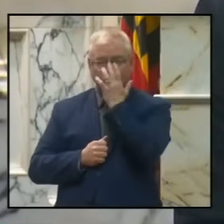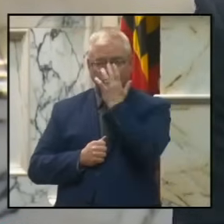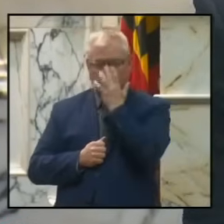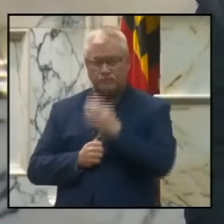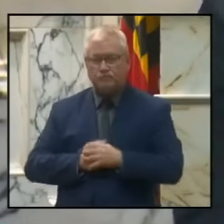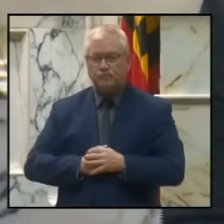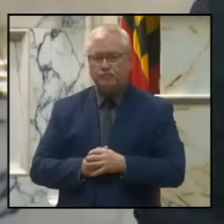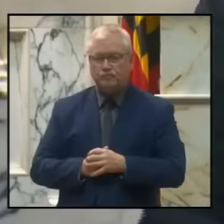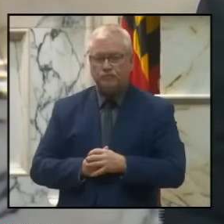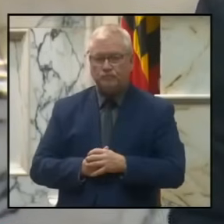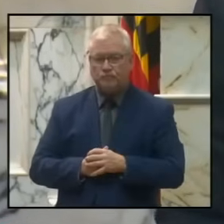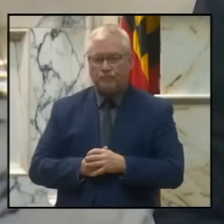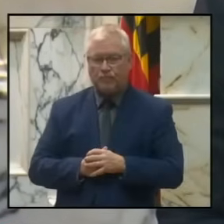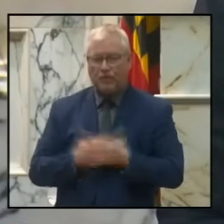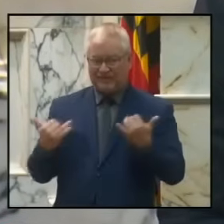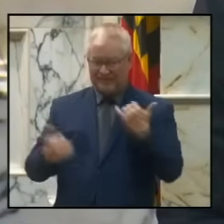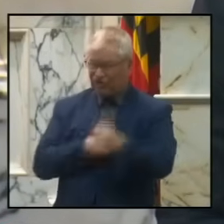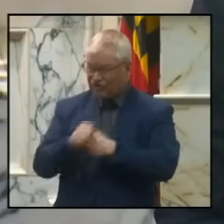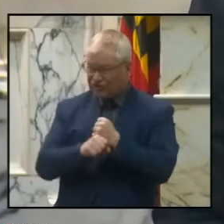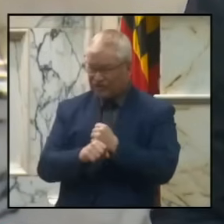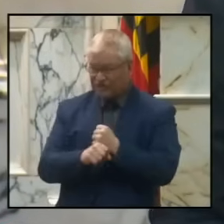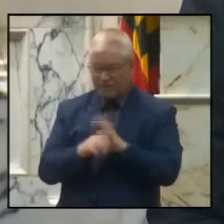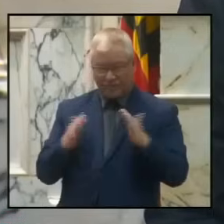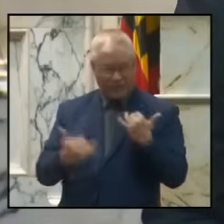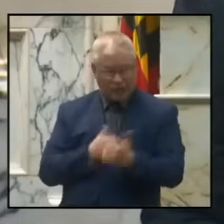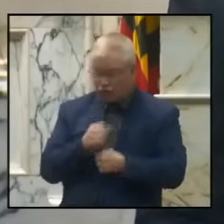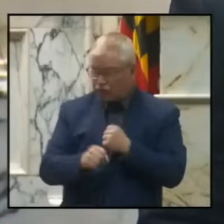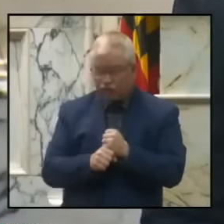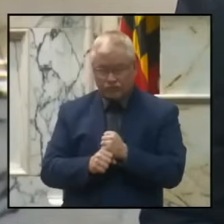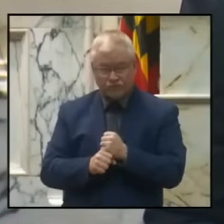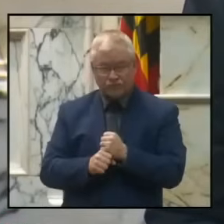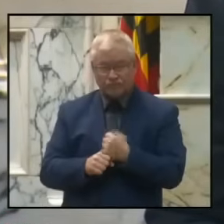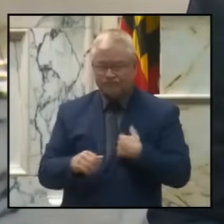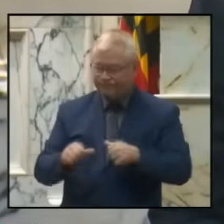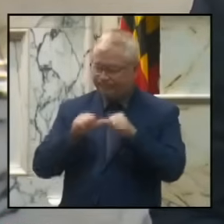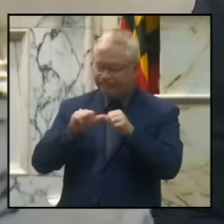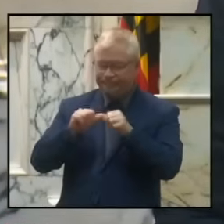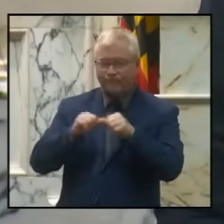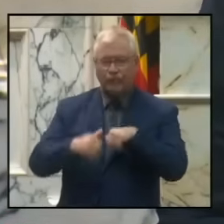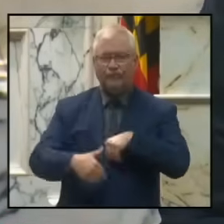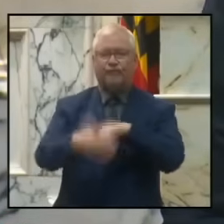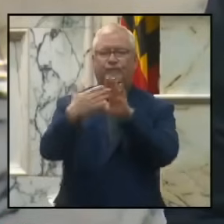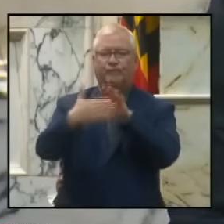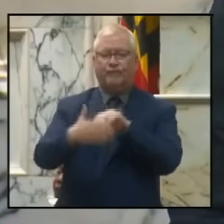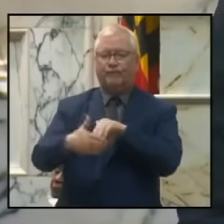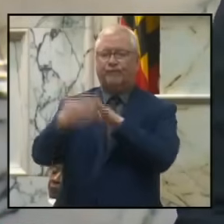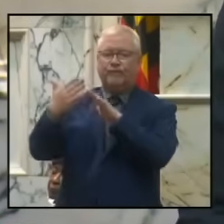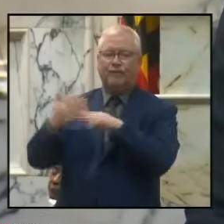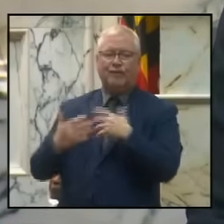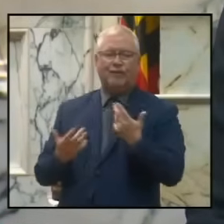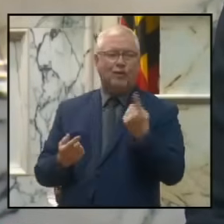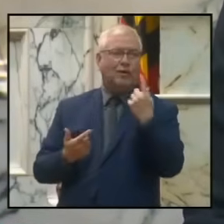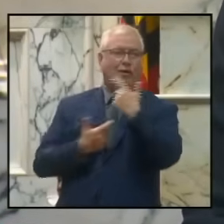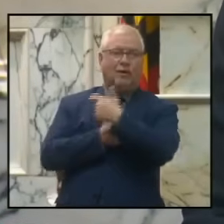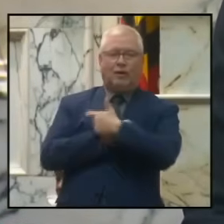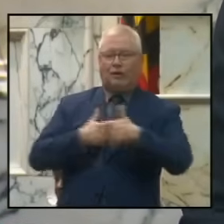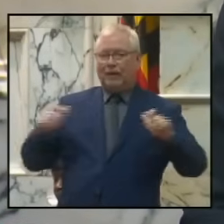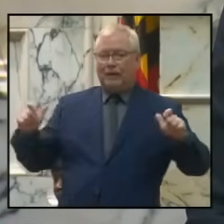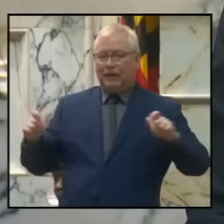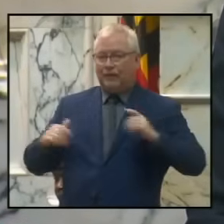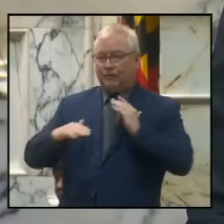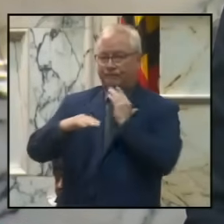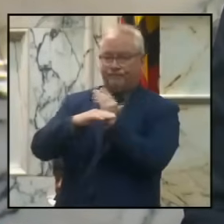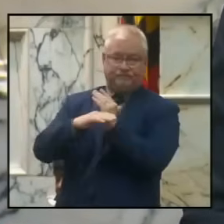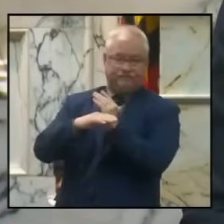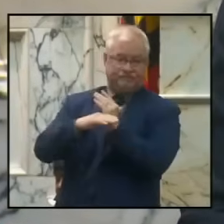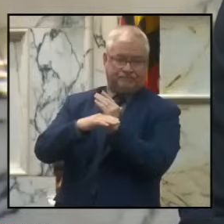And this year, we continue to address one of the biggest obstacles that causes